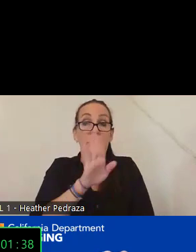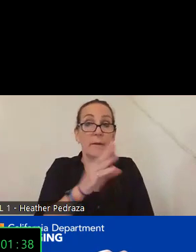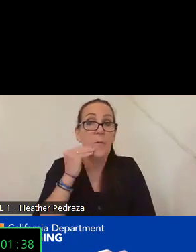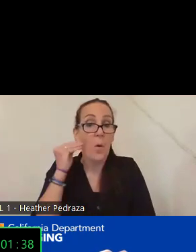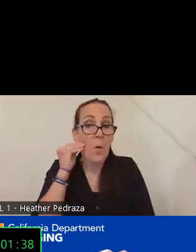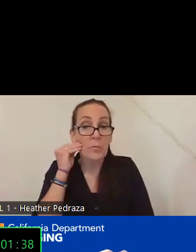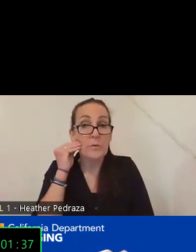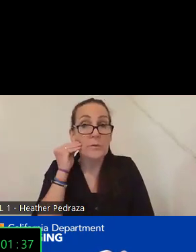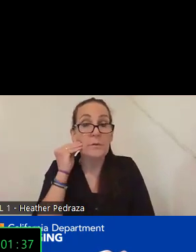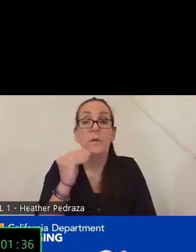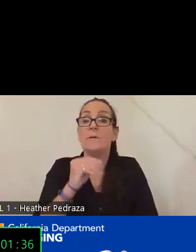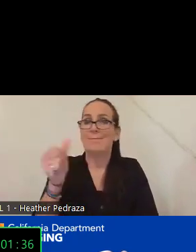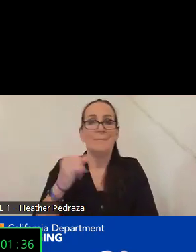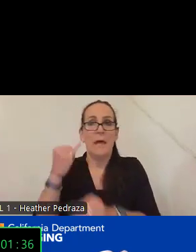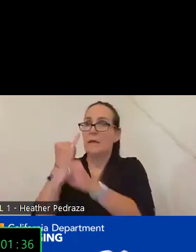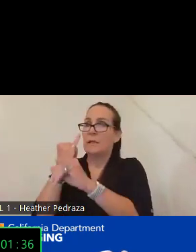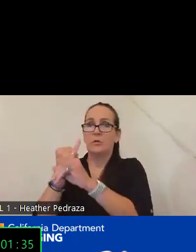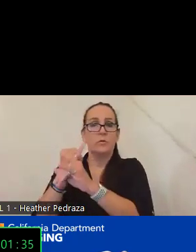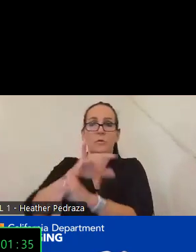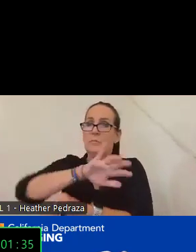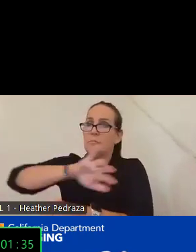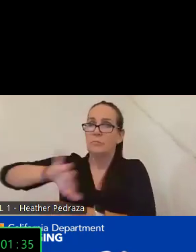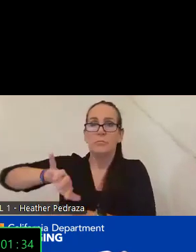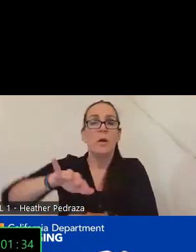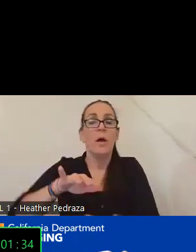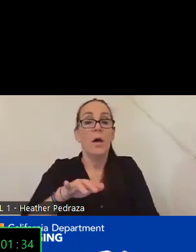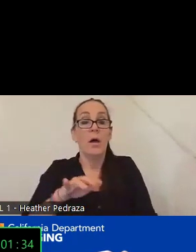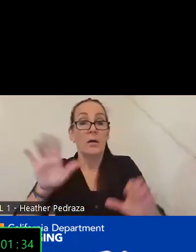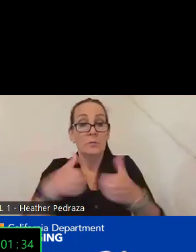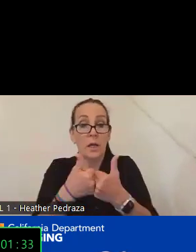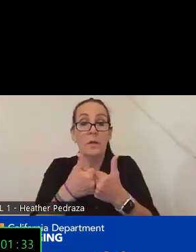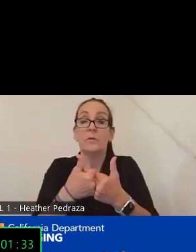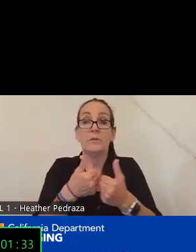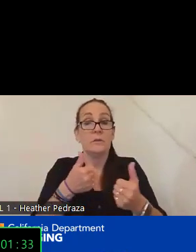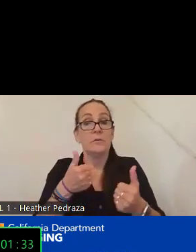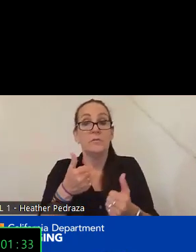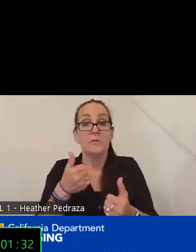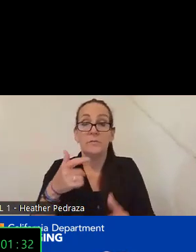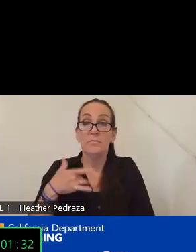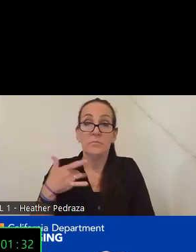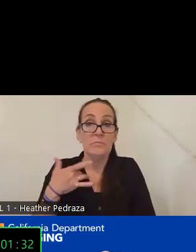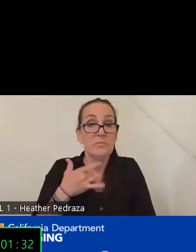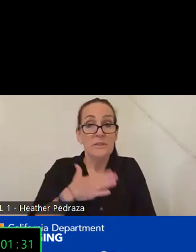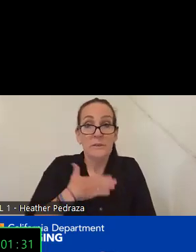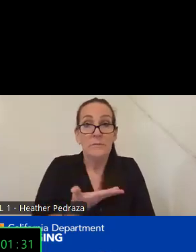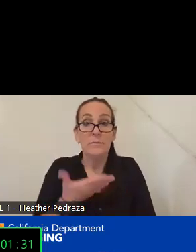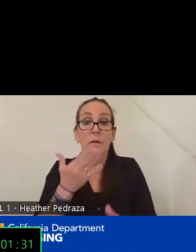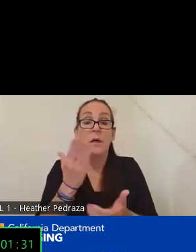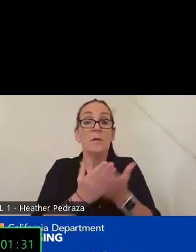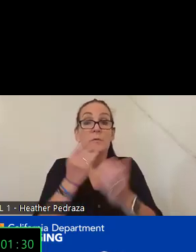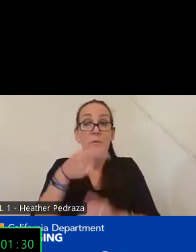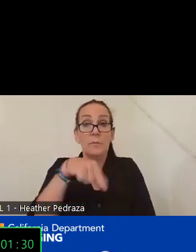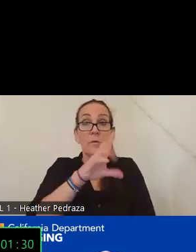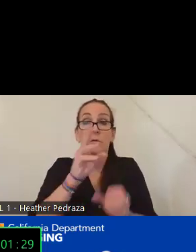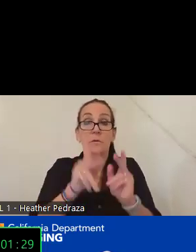instead of institutional settings. Challenges and grievances, as already expressed. Recipients may face significant difficulties in